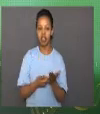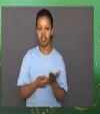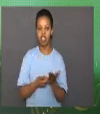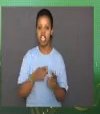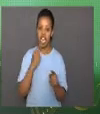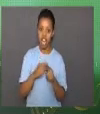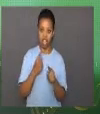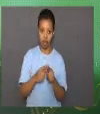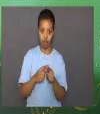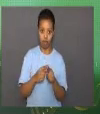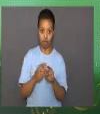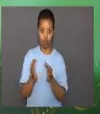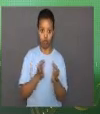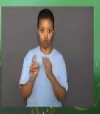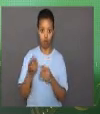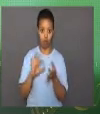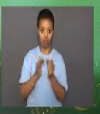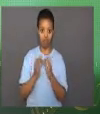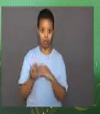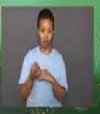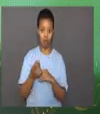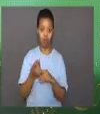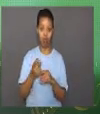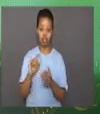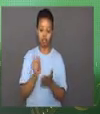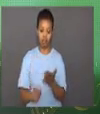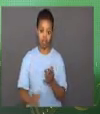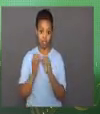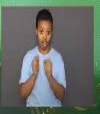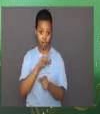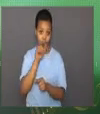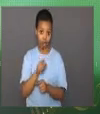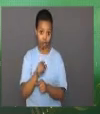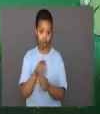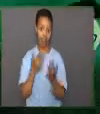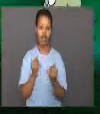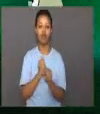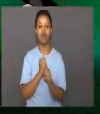the term recycle? Please do this now.